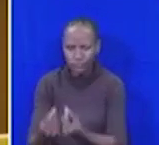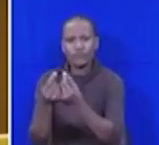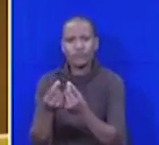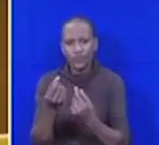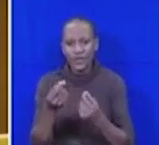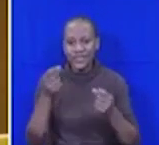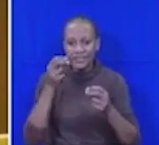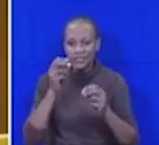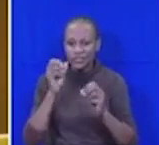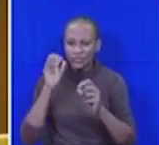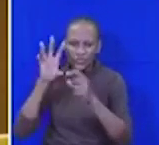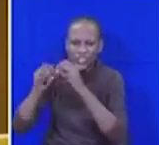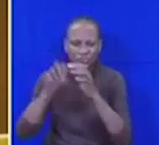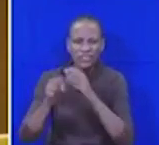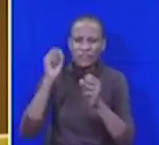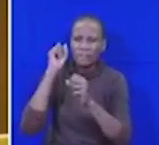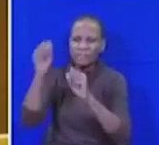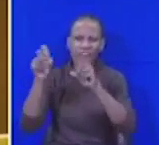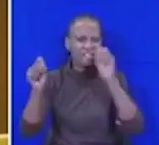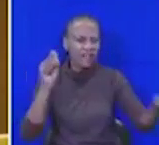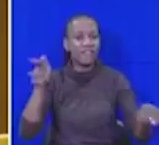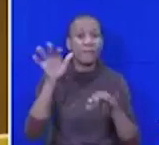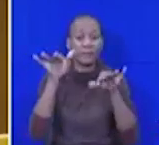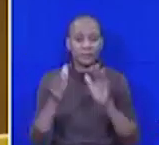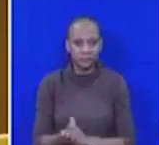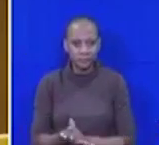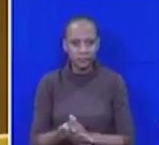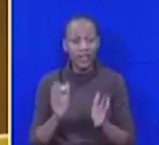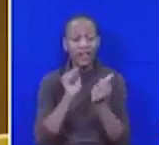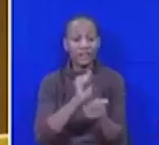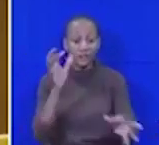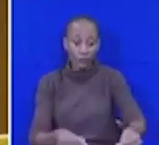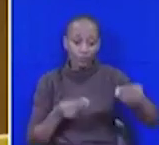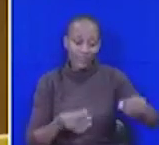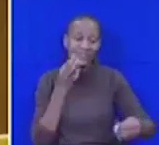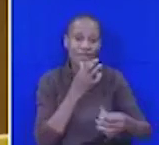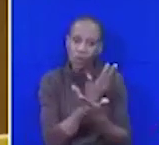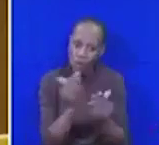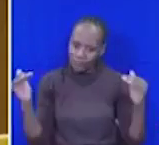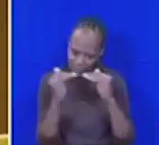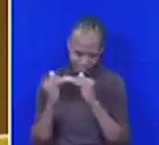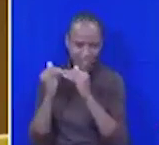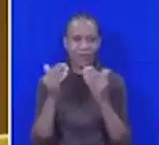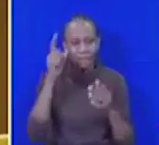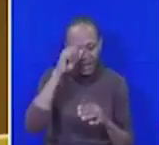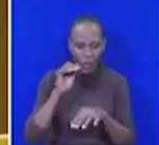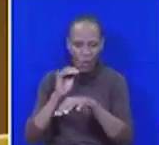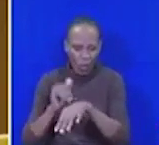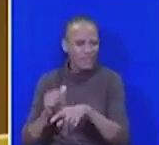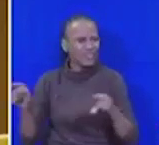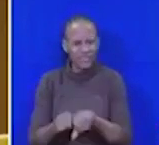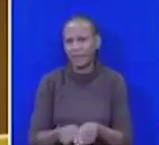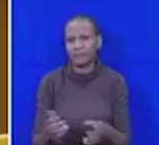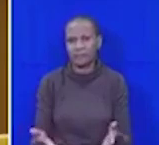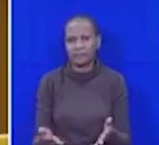in the country. The Freedom Charter states that South Africa belongs to all who live in it, black and white. The current policies and the constitution